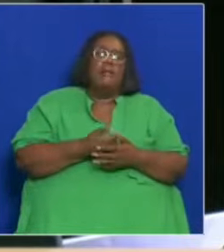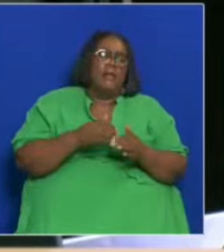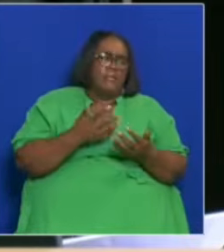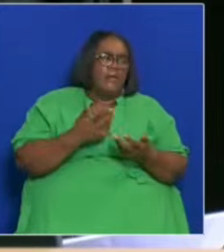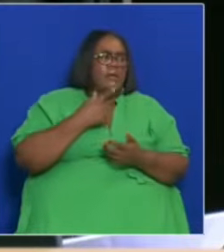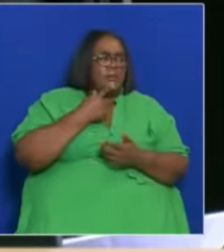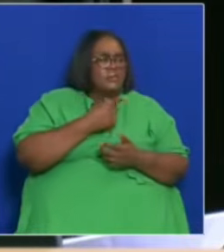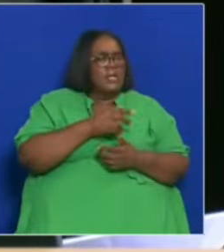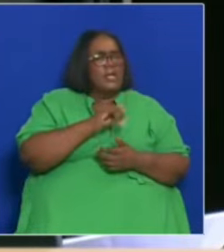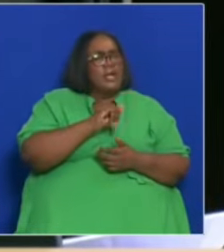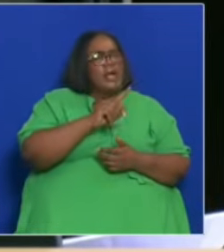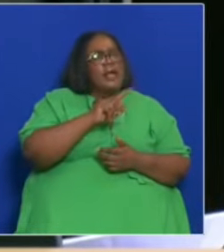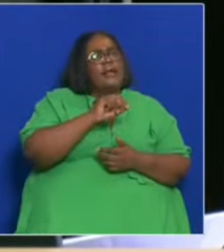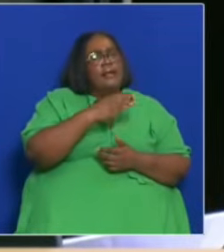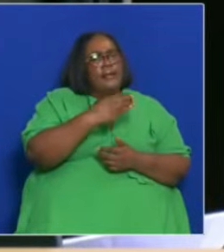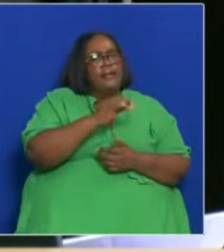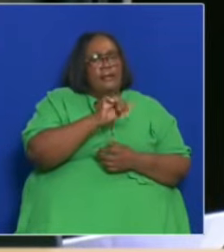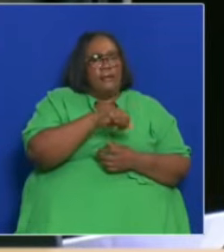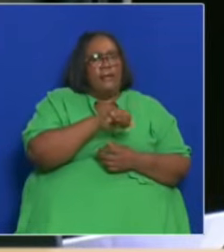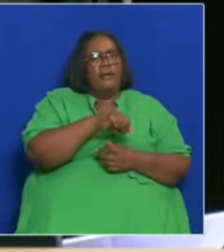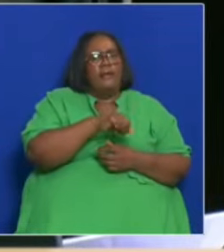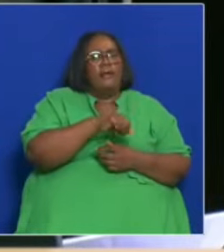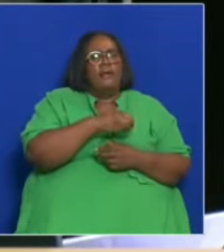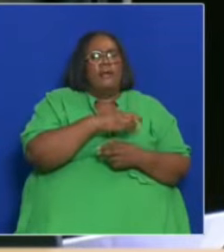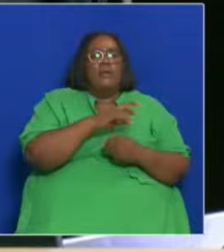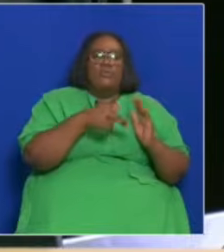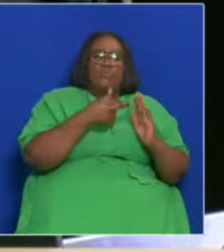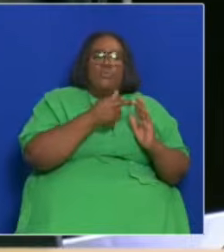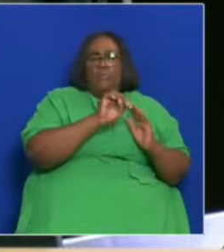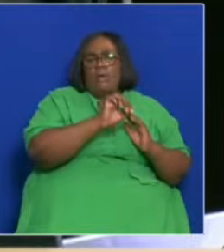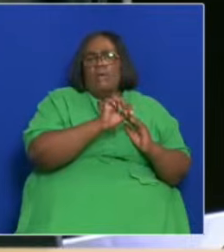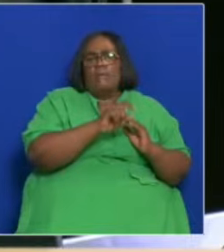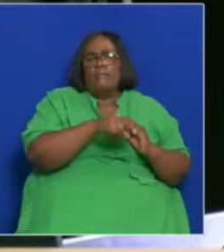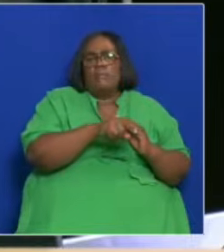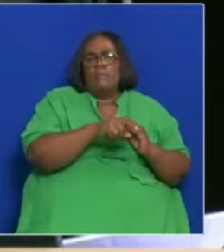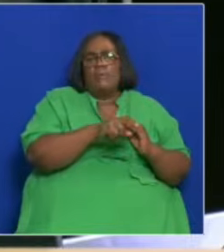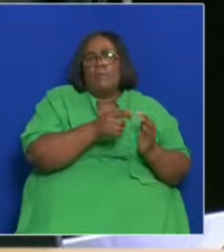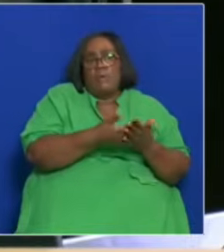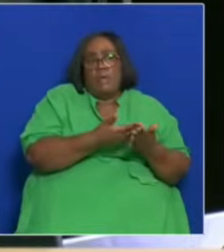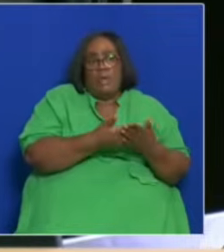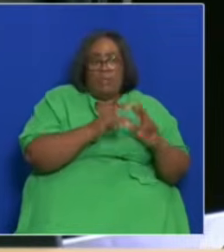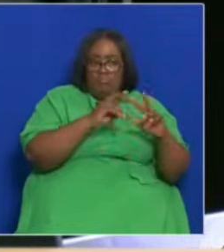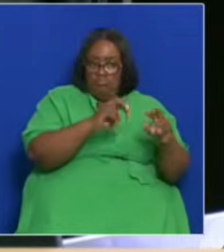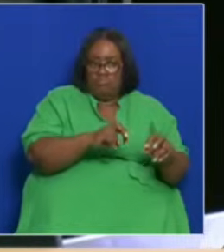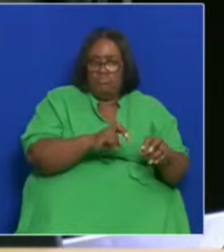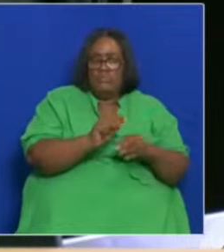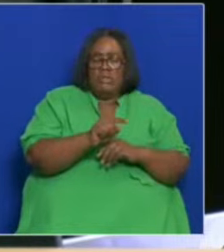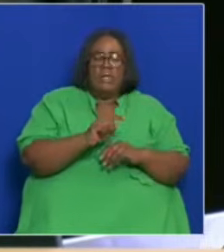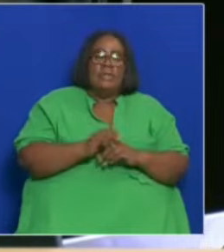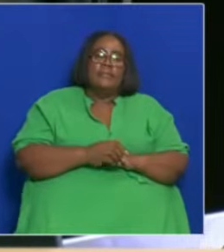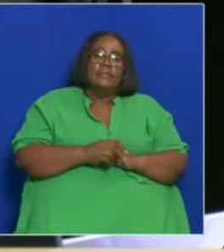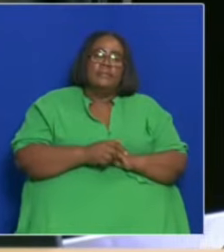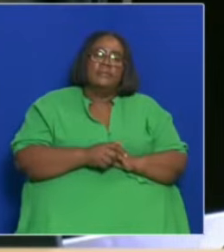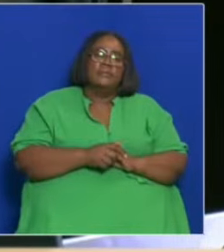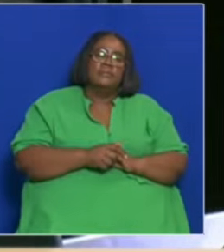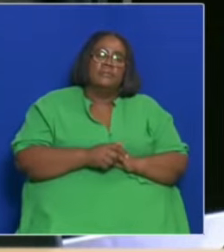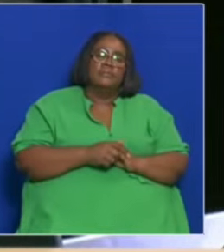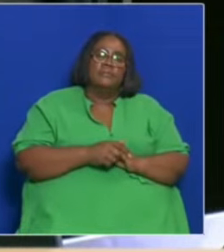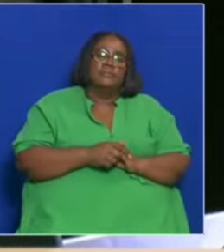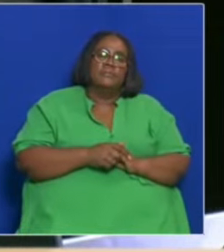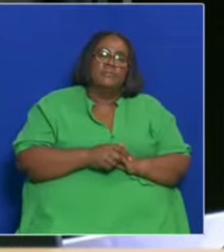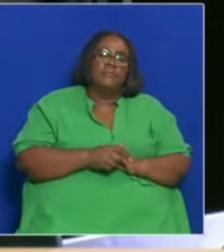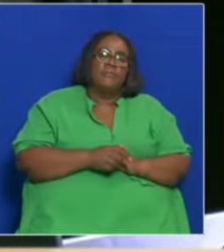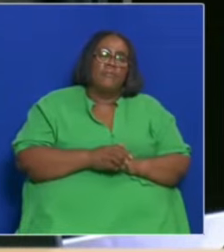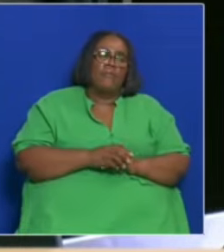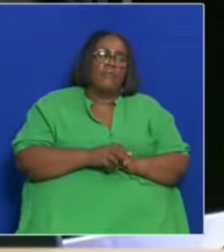mandate insofar as there is provision for certain specified statutory